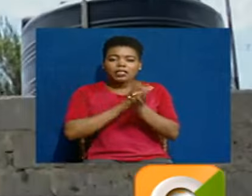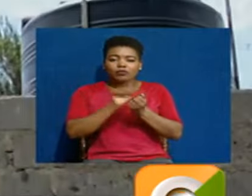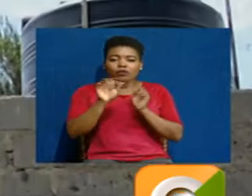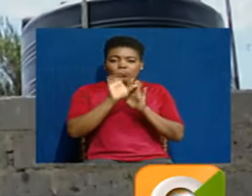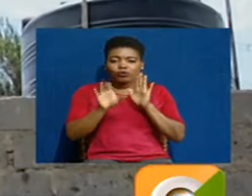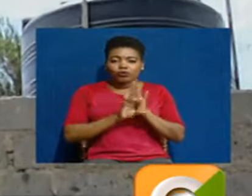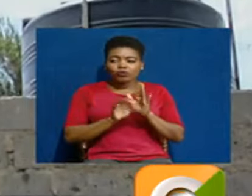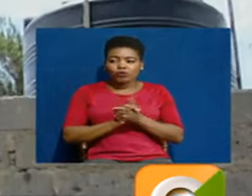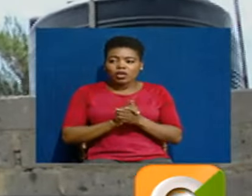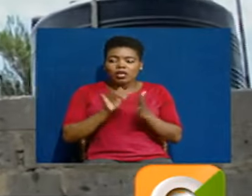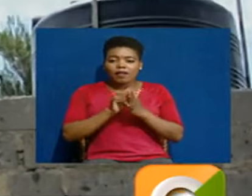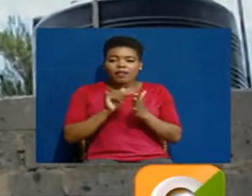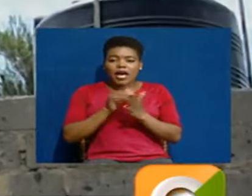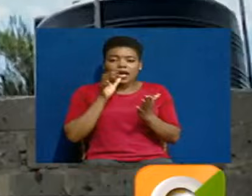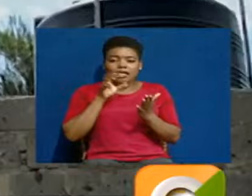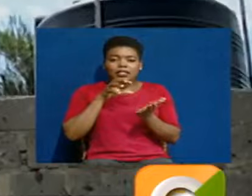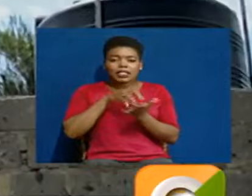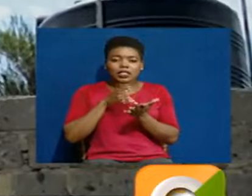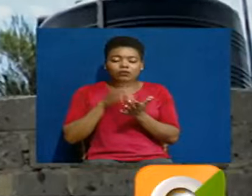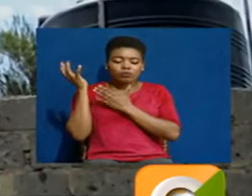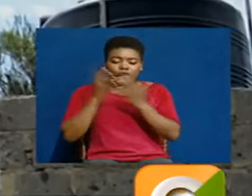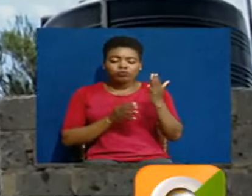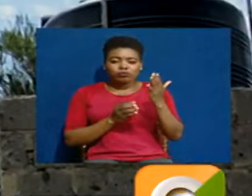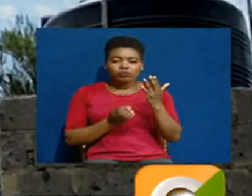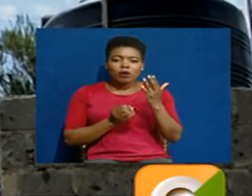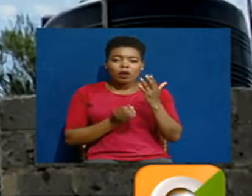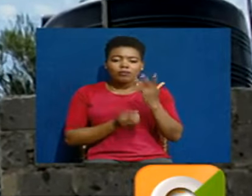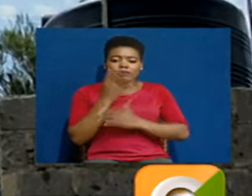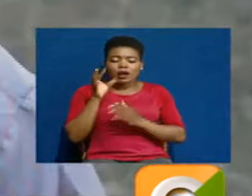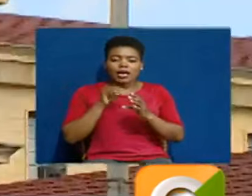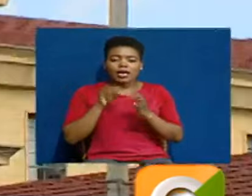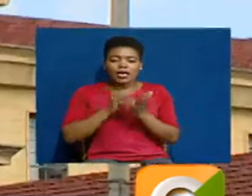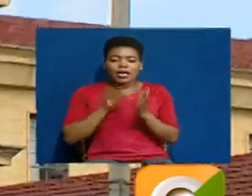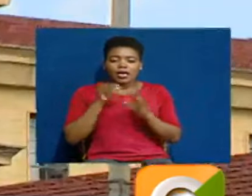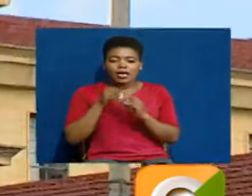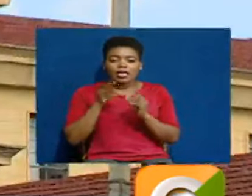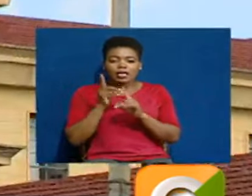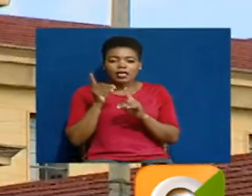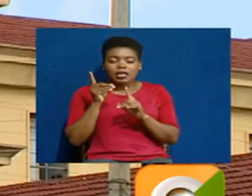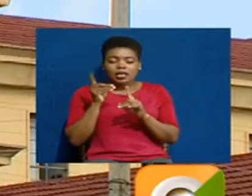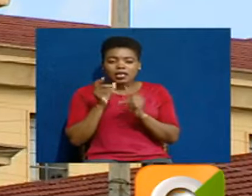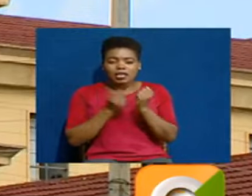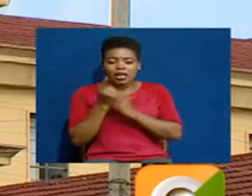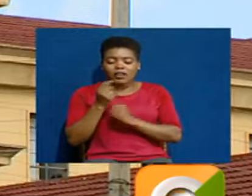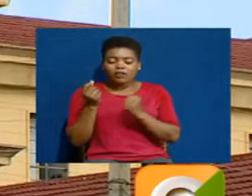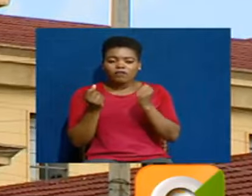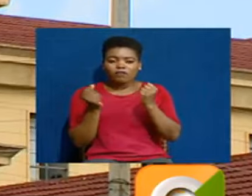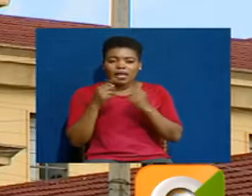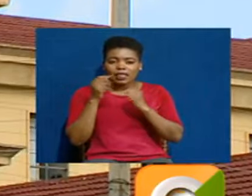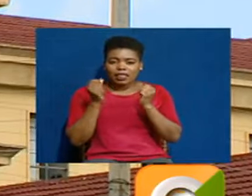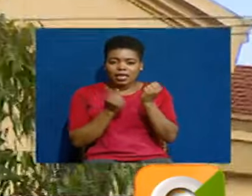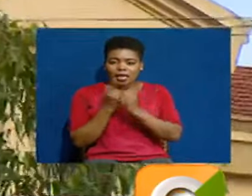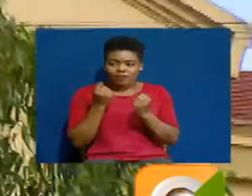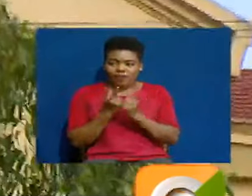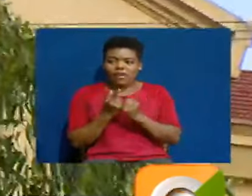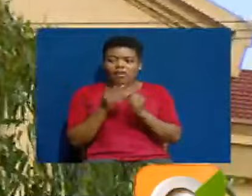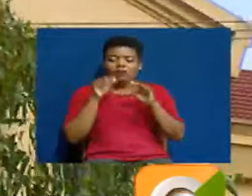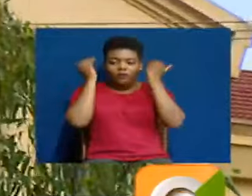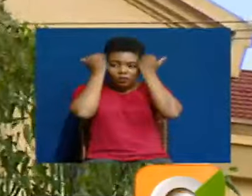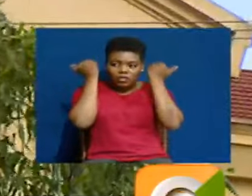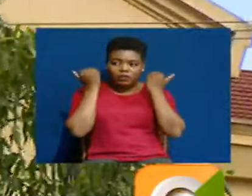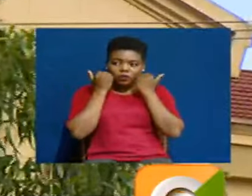be mentioned on the 11th of November in an open and physical court. The orders came as yet another case challenging another Adani deal